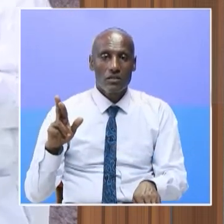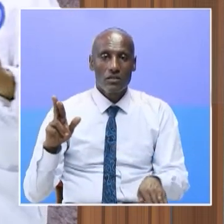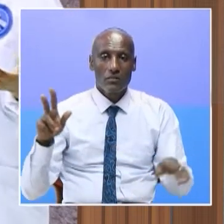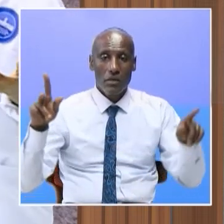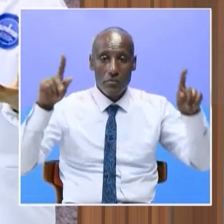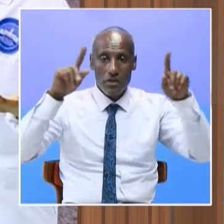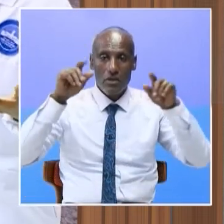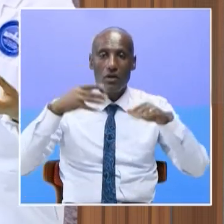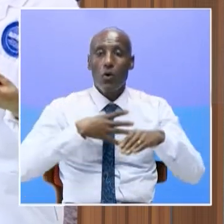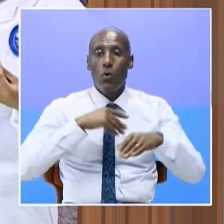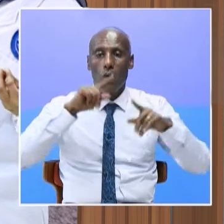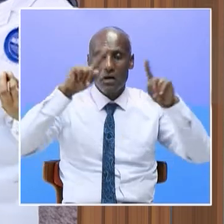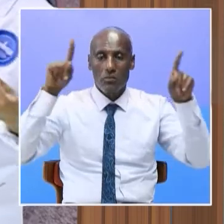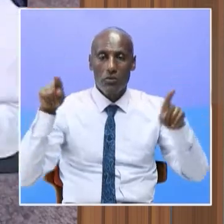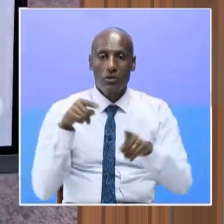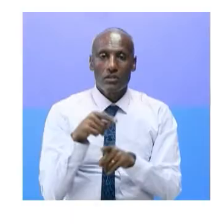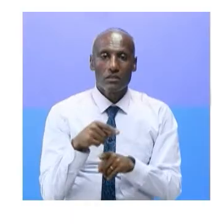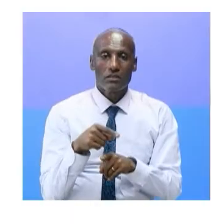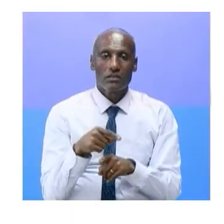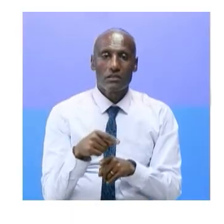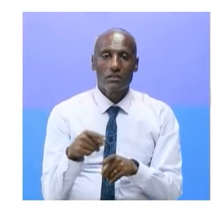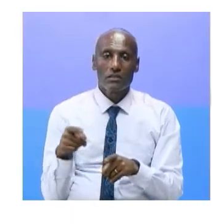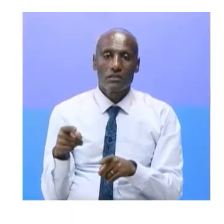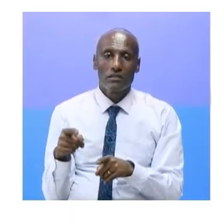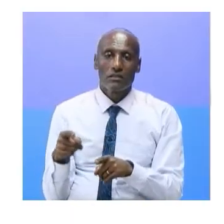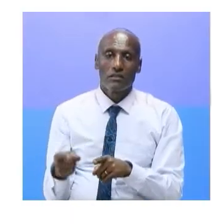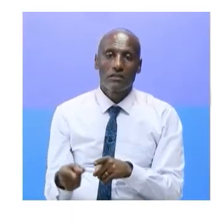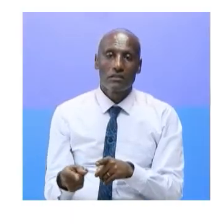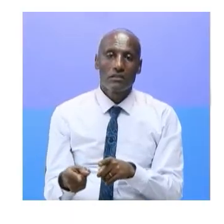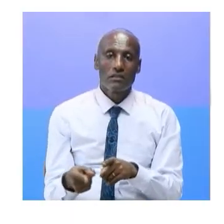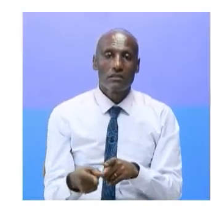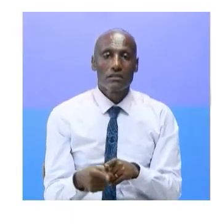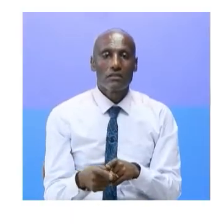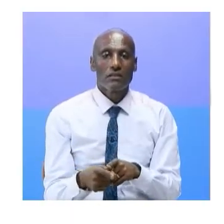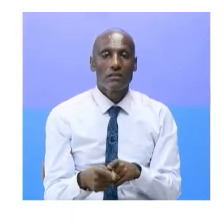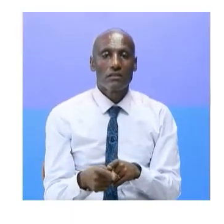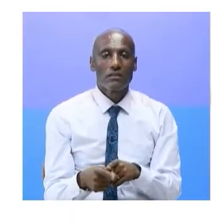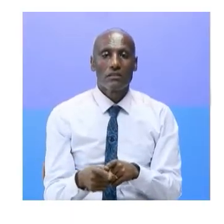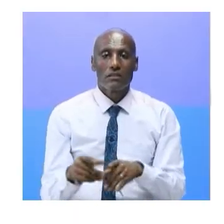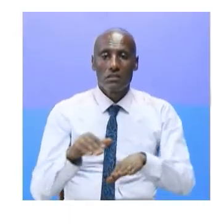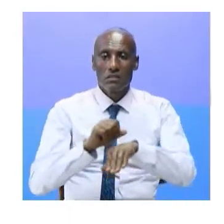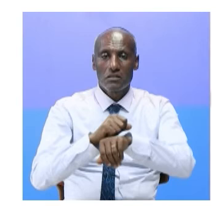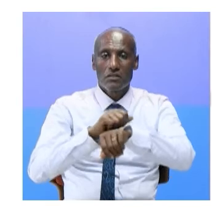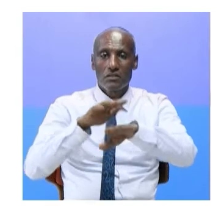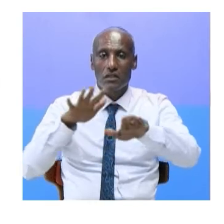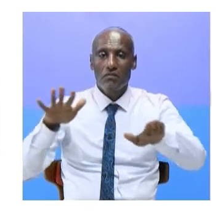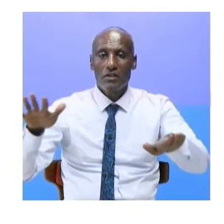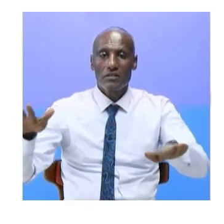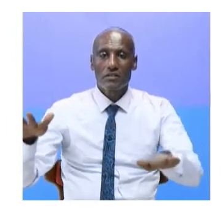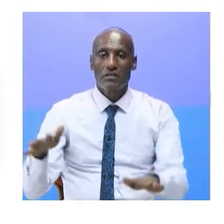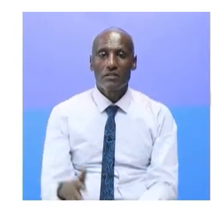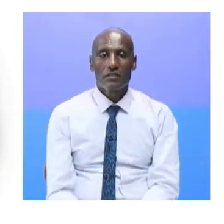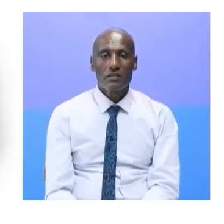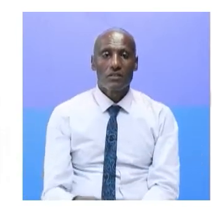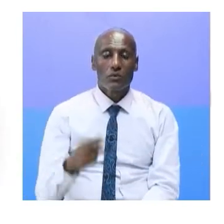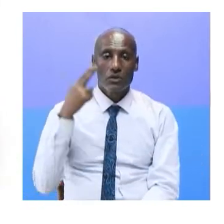whiteboard before, we can say what? face, we can what?